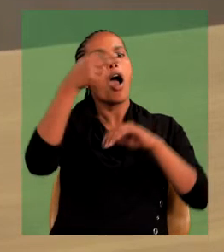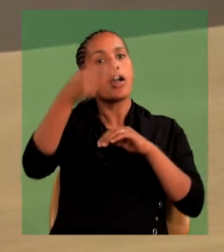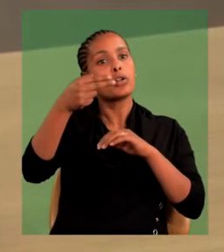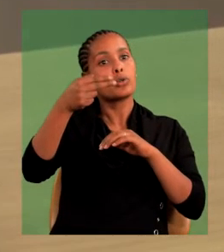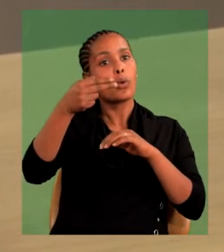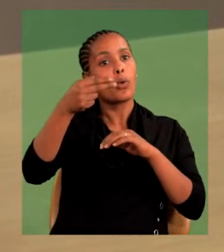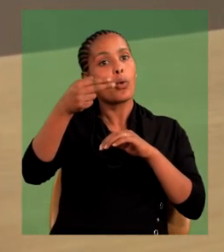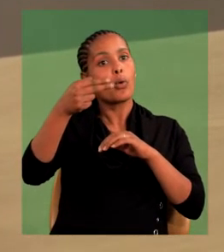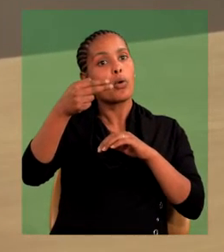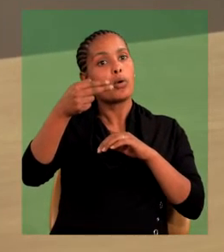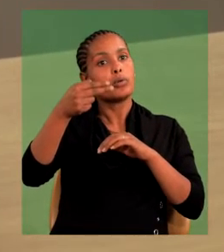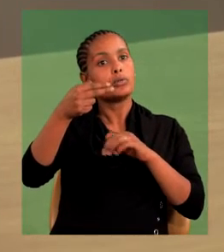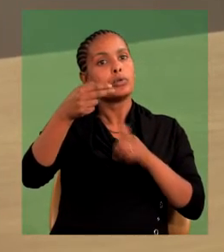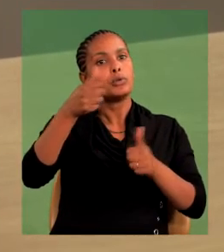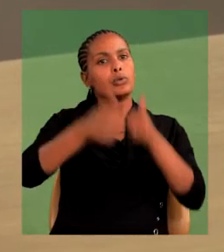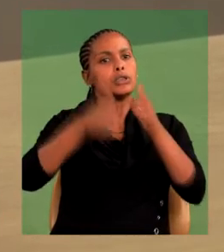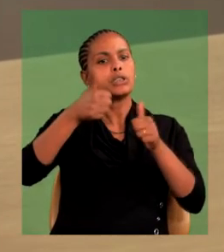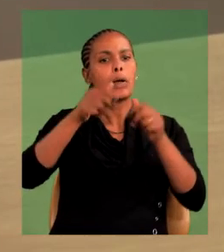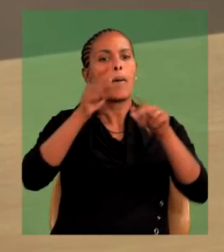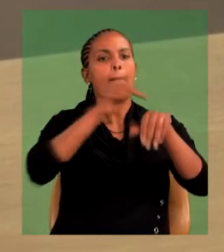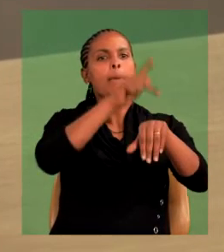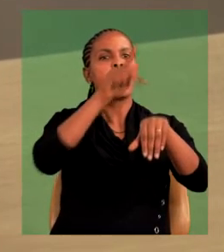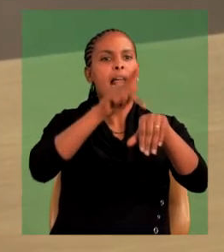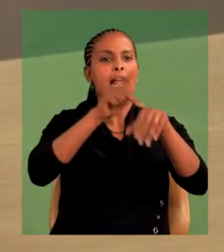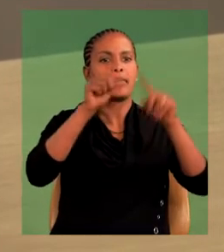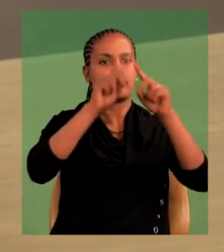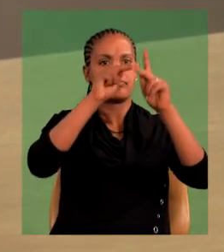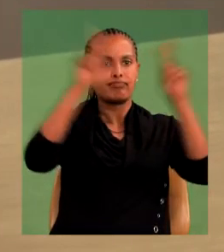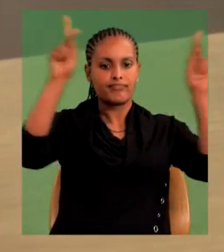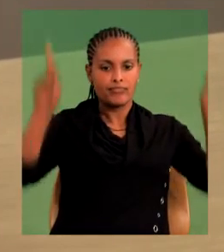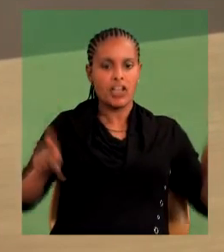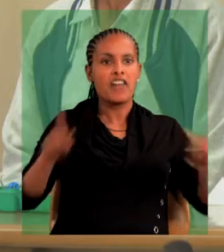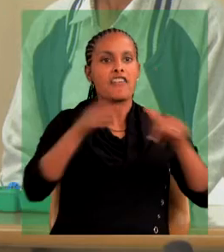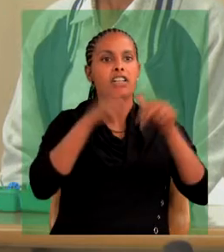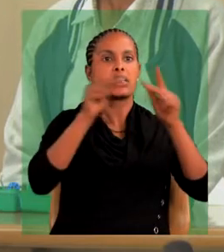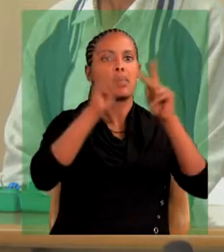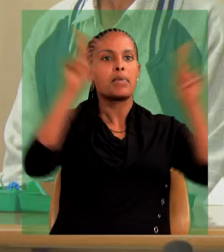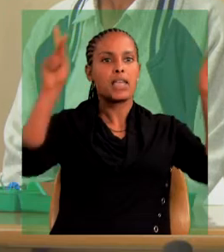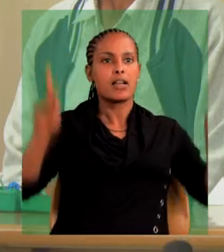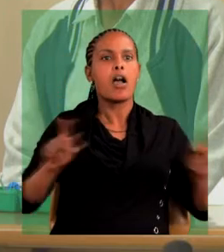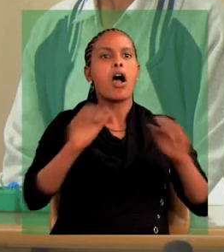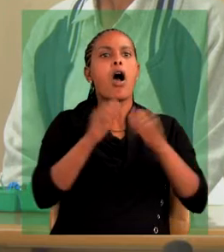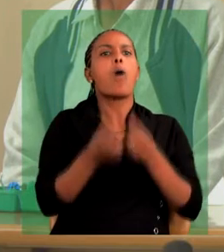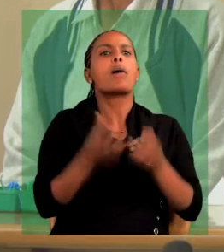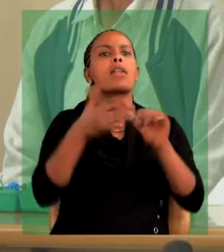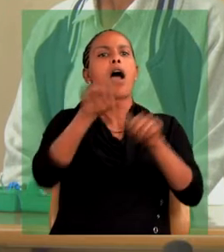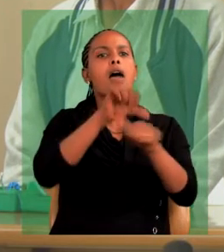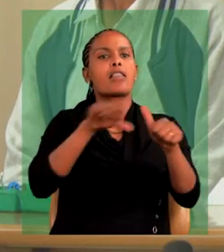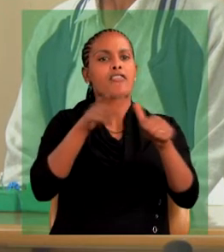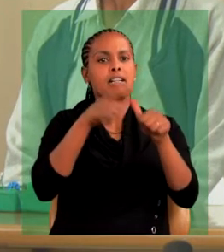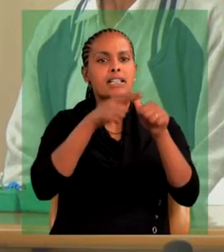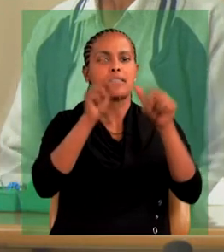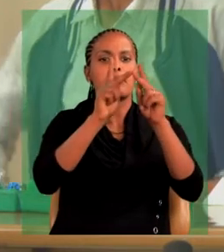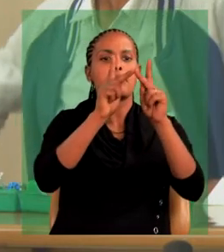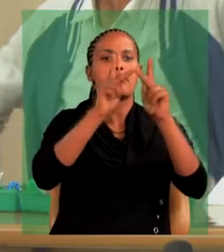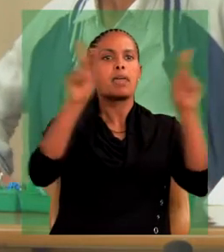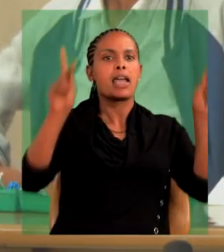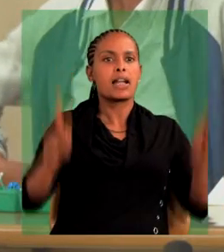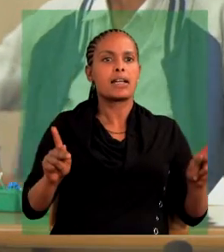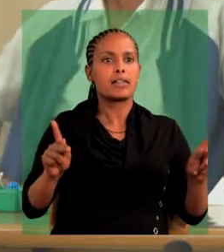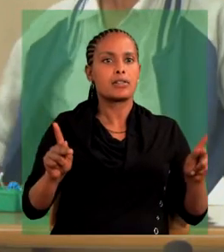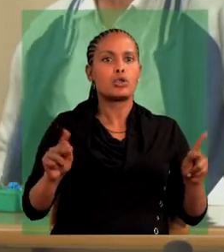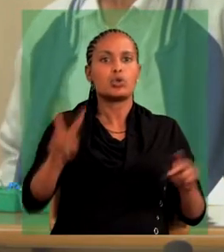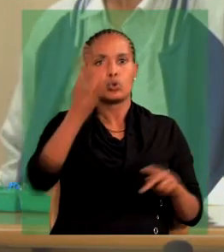Hydrogen belongs to which period? The first period. First period. How many atoms are in the first period of the periodic